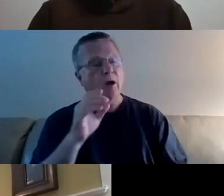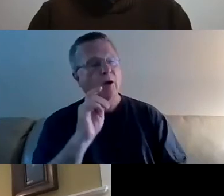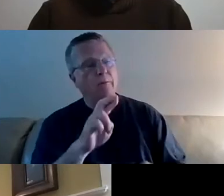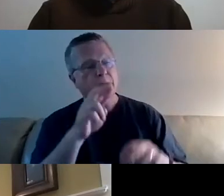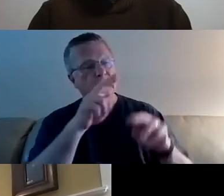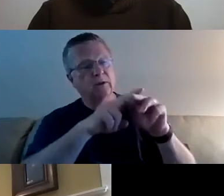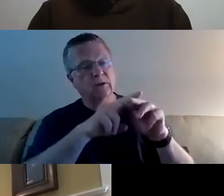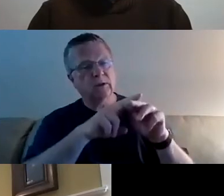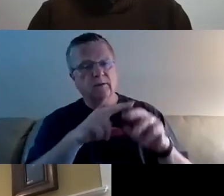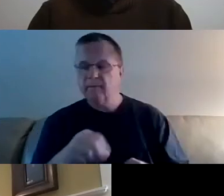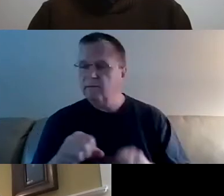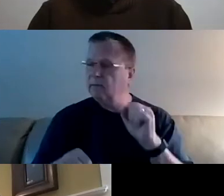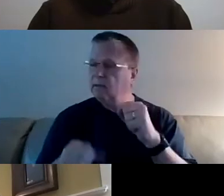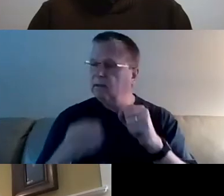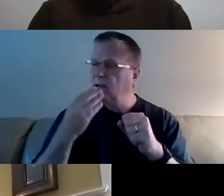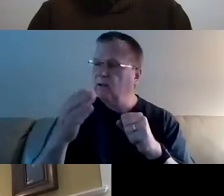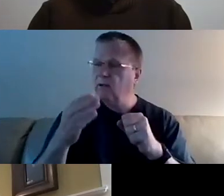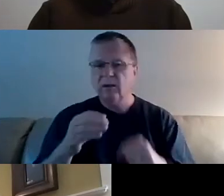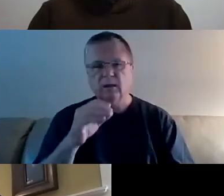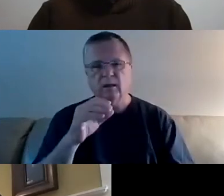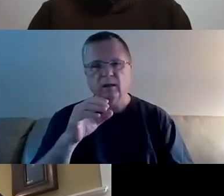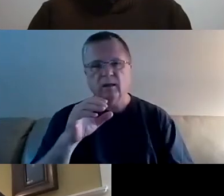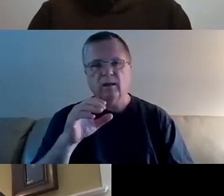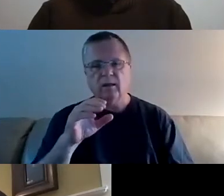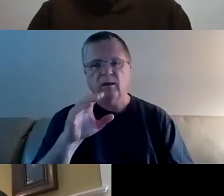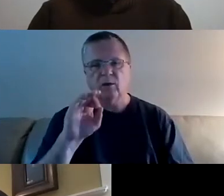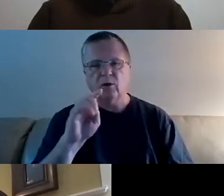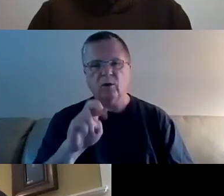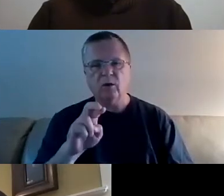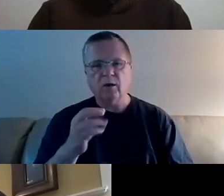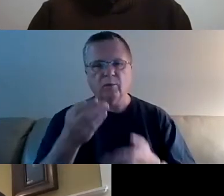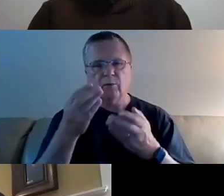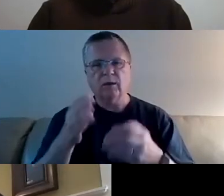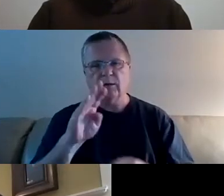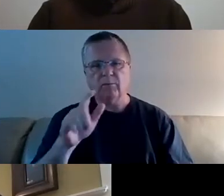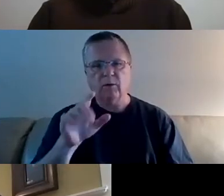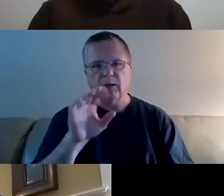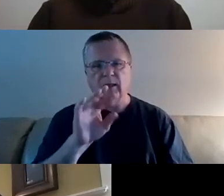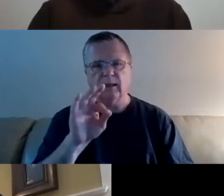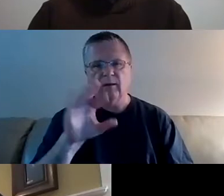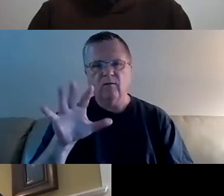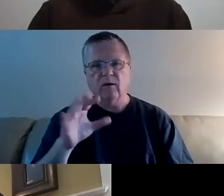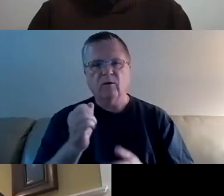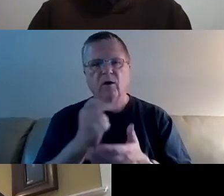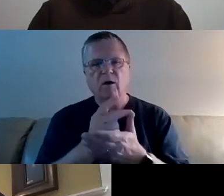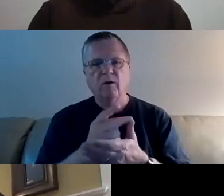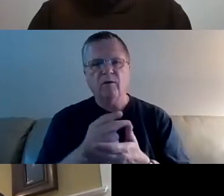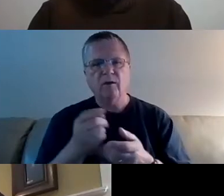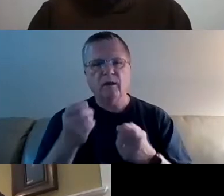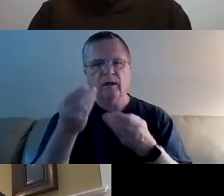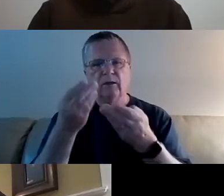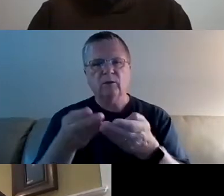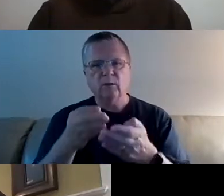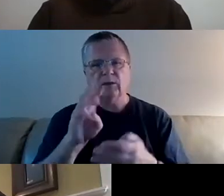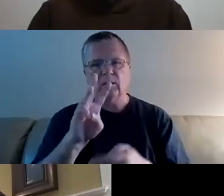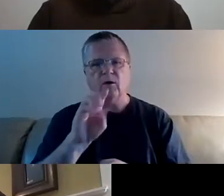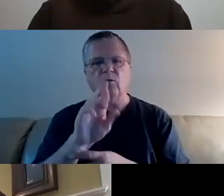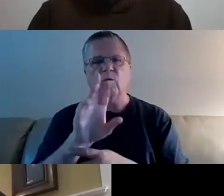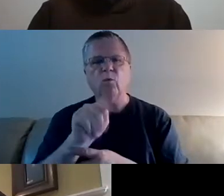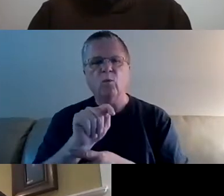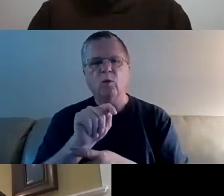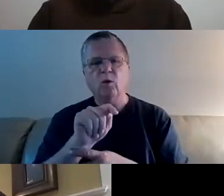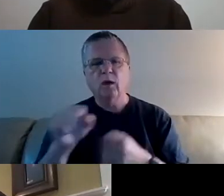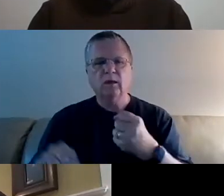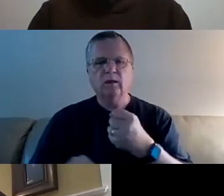you. Councilman O'Connor presents Bill Number 995, resolution authorizing the issuing of a warrant in favor